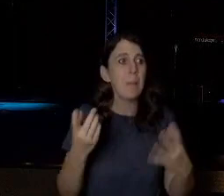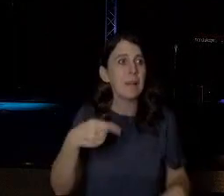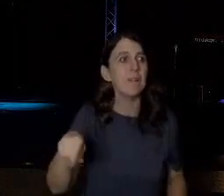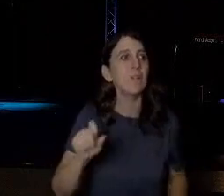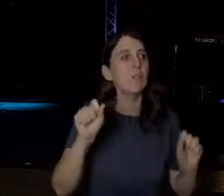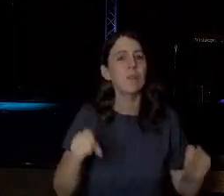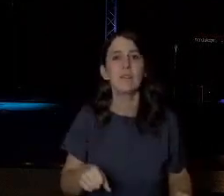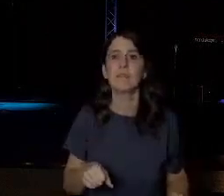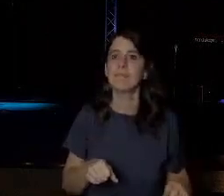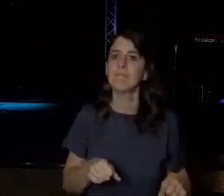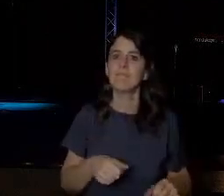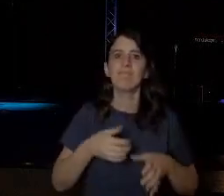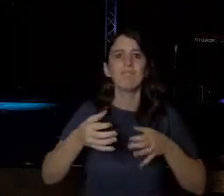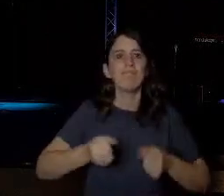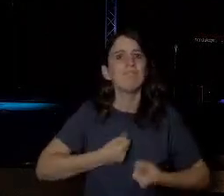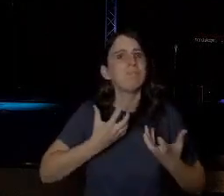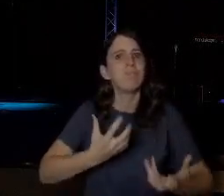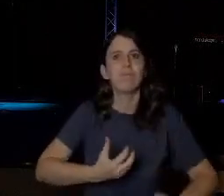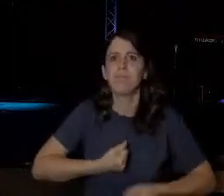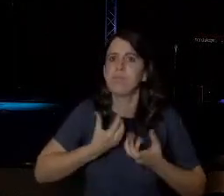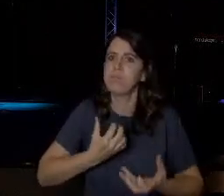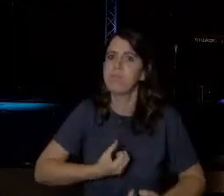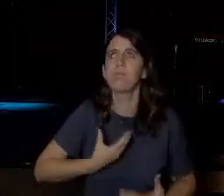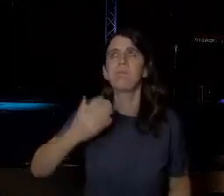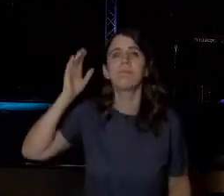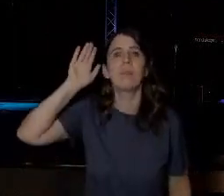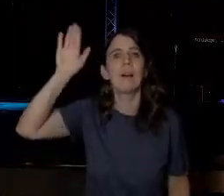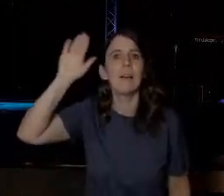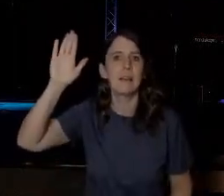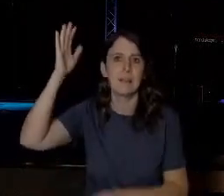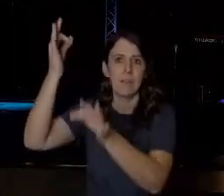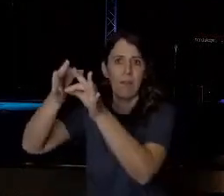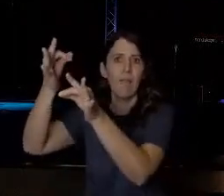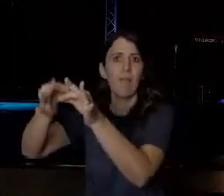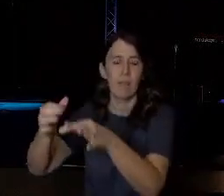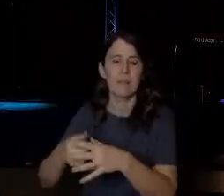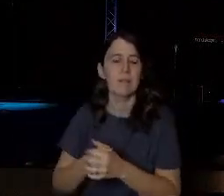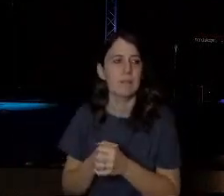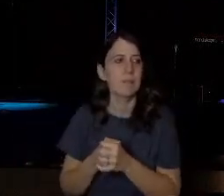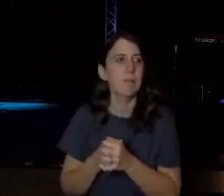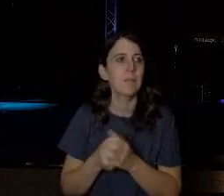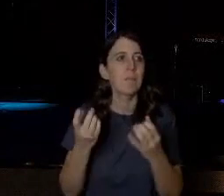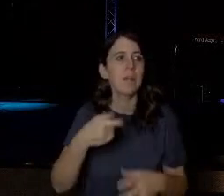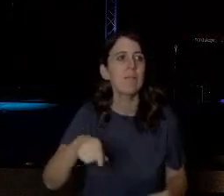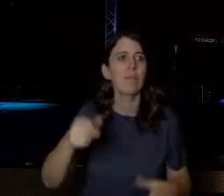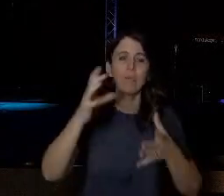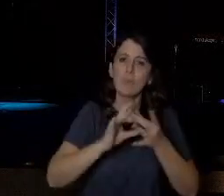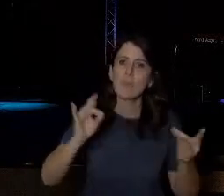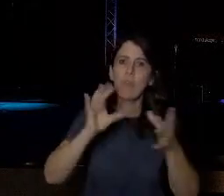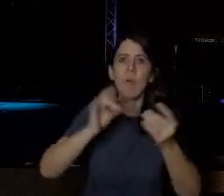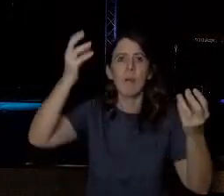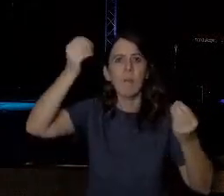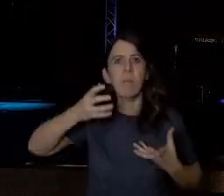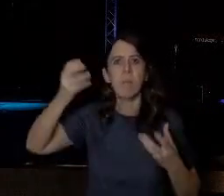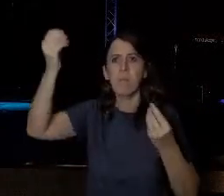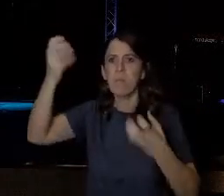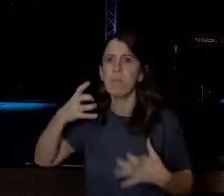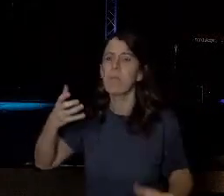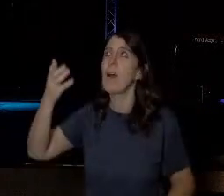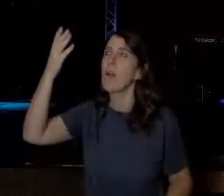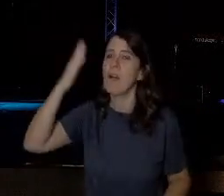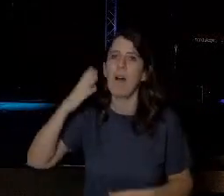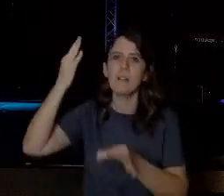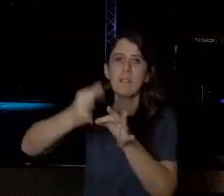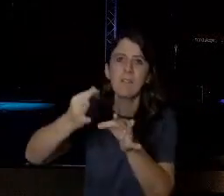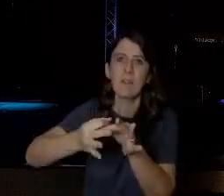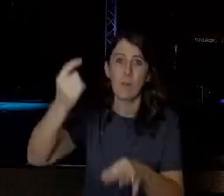God, how God has been faithful to you. And I know that there are people in this room who could tell me story after story of how God has been faithful to